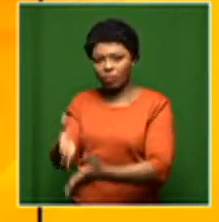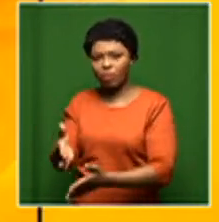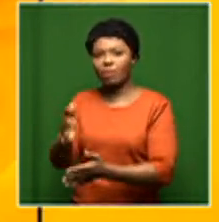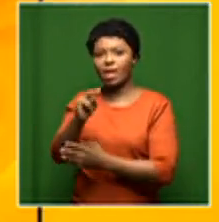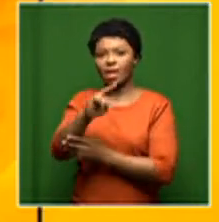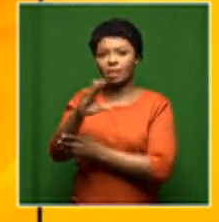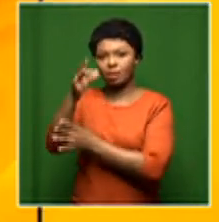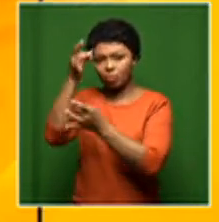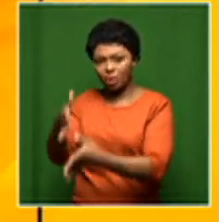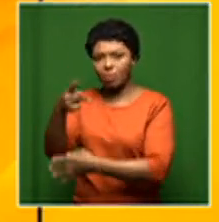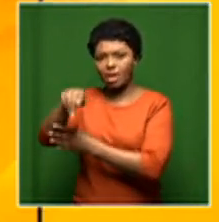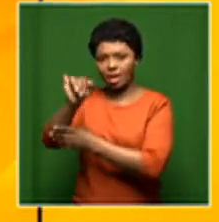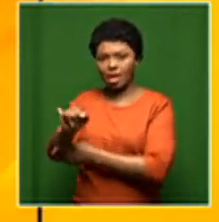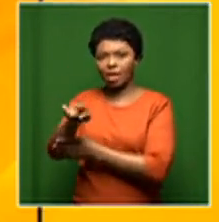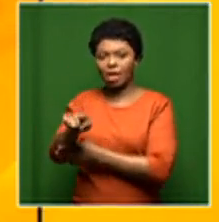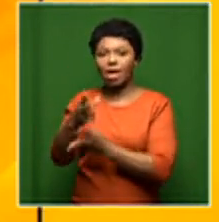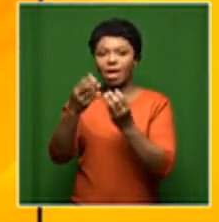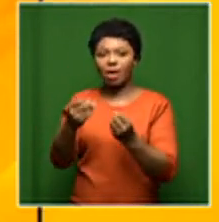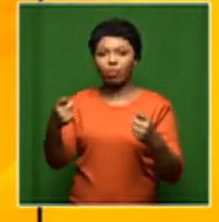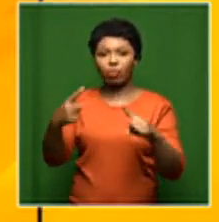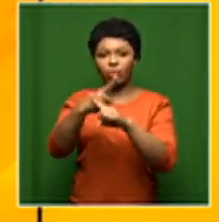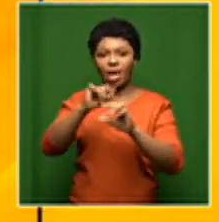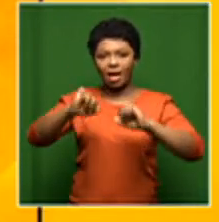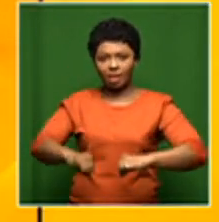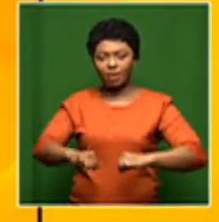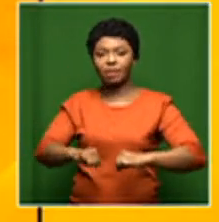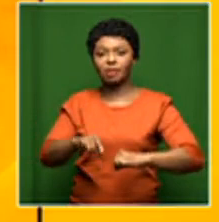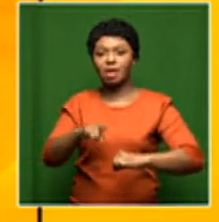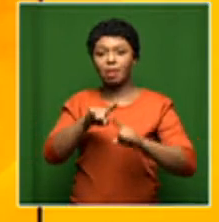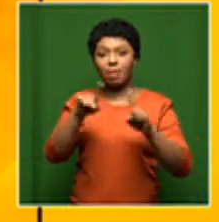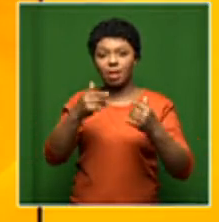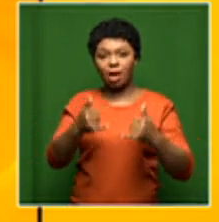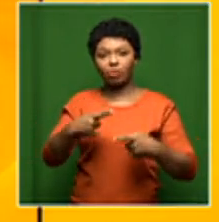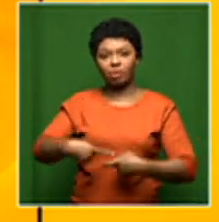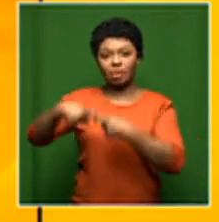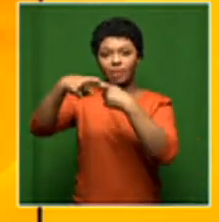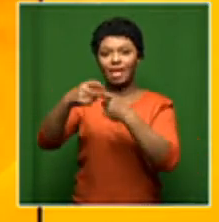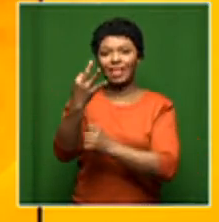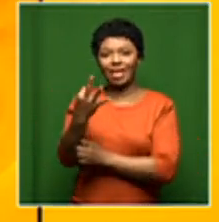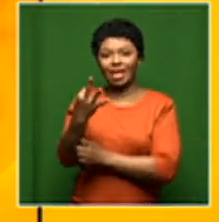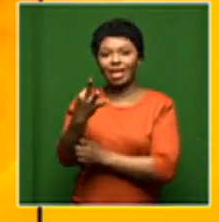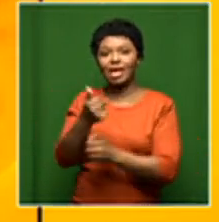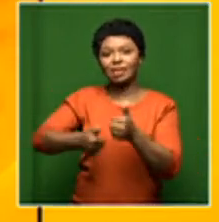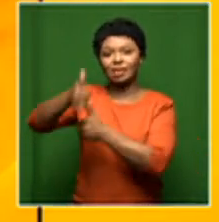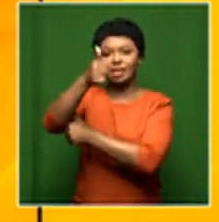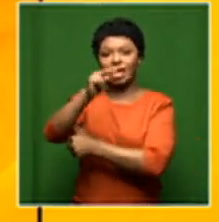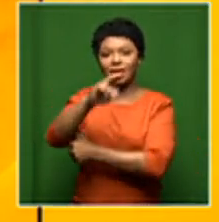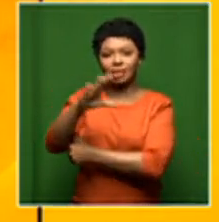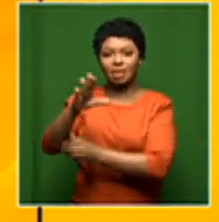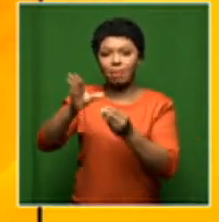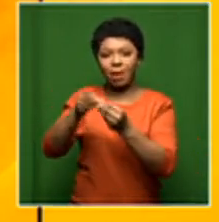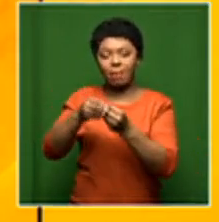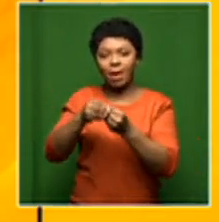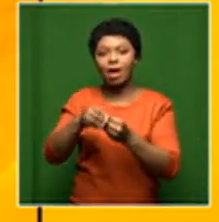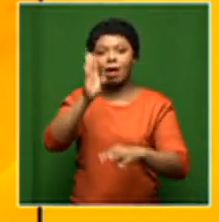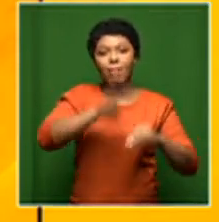terminating the coalition agreement between them. Now, this follows a precautionary suspension of three senior ANC members in the city accused